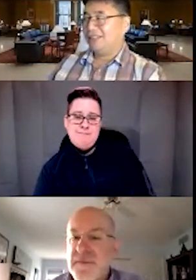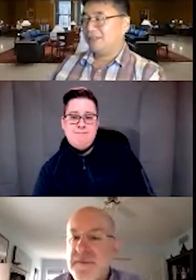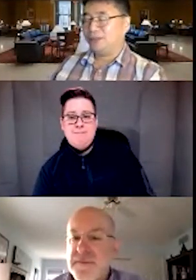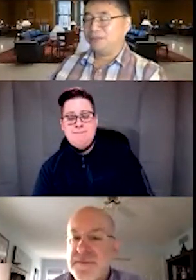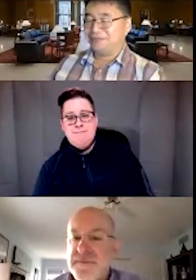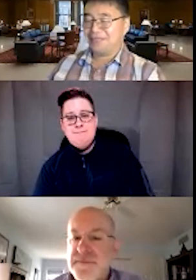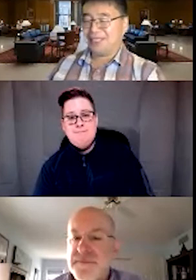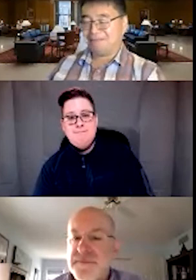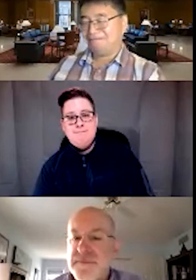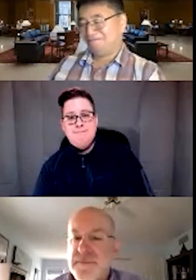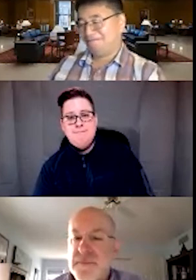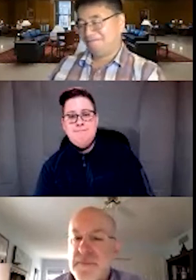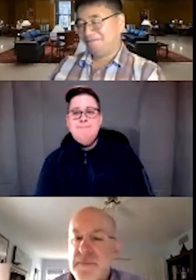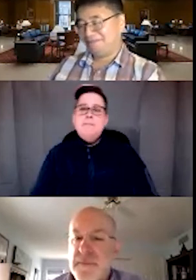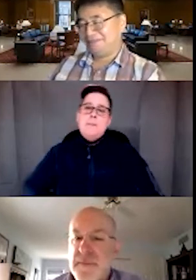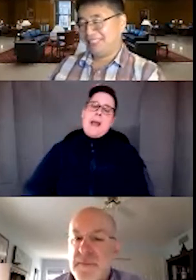So